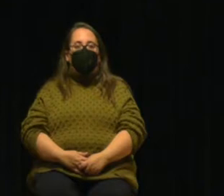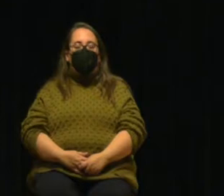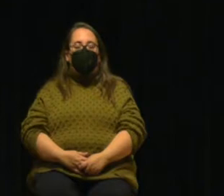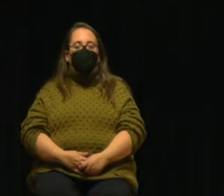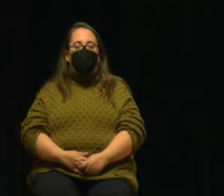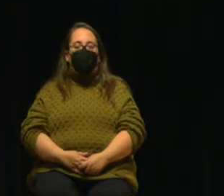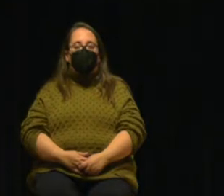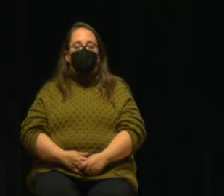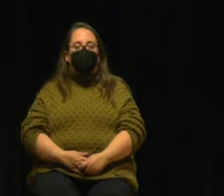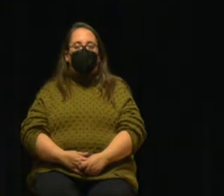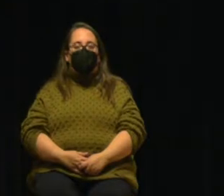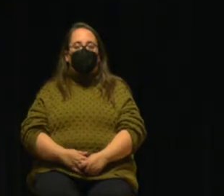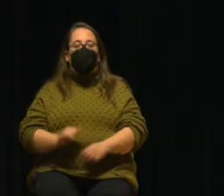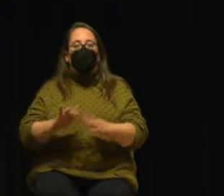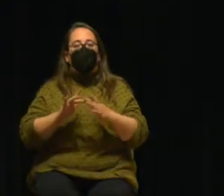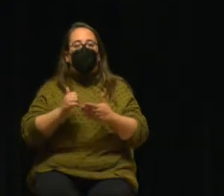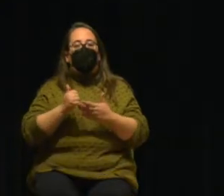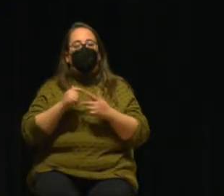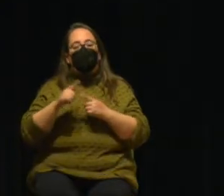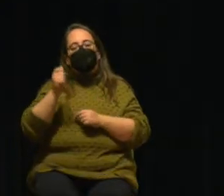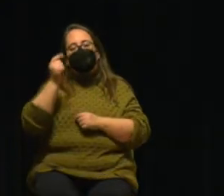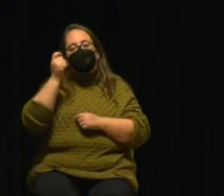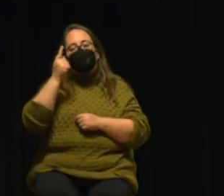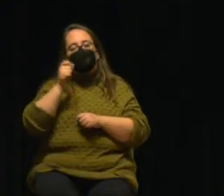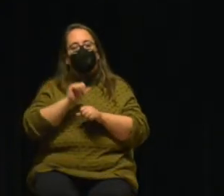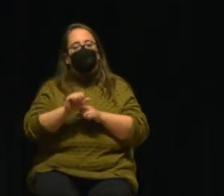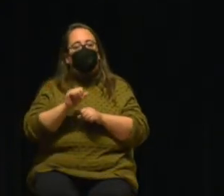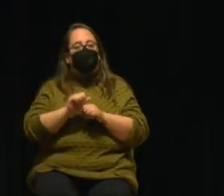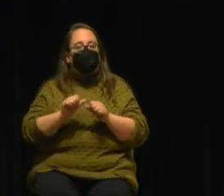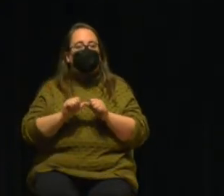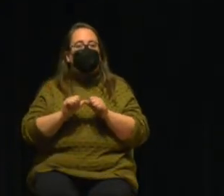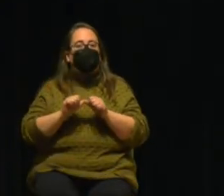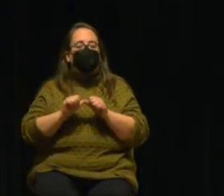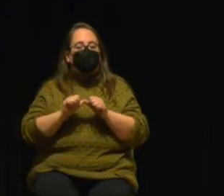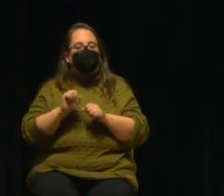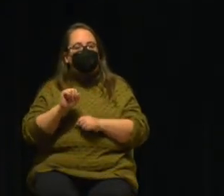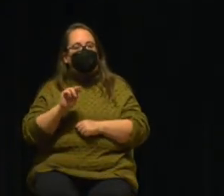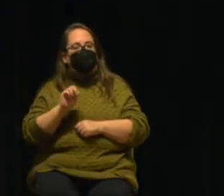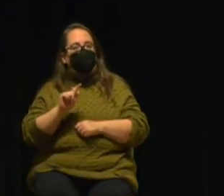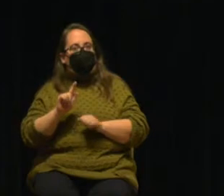That network then helps us understand the work that Still did.